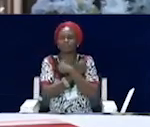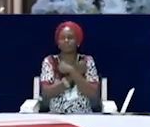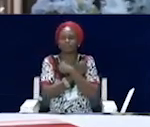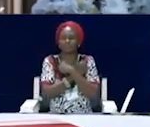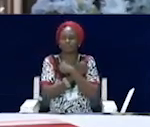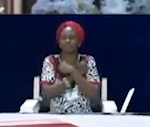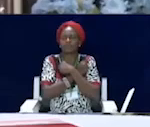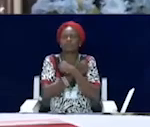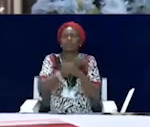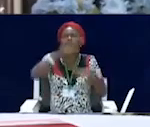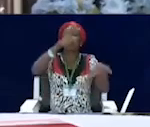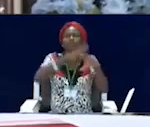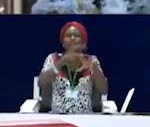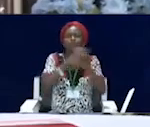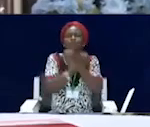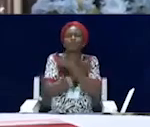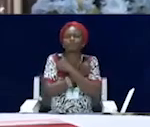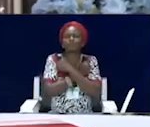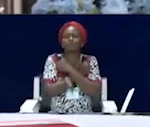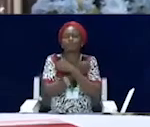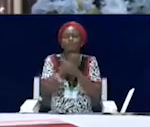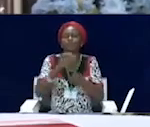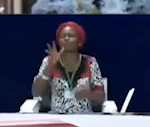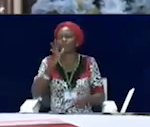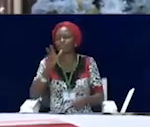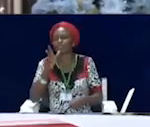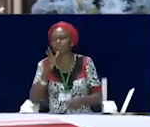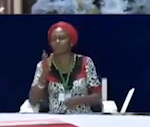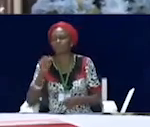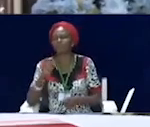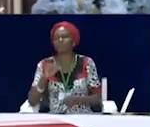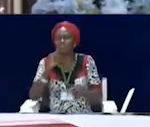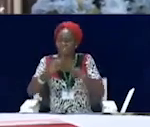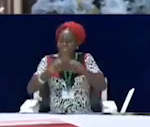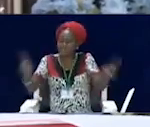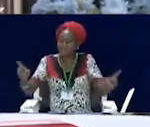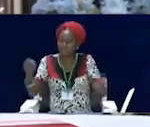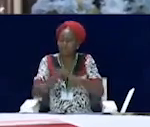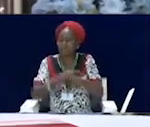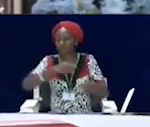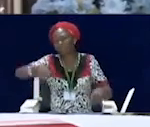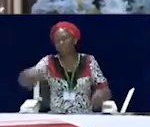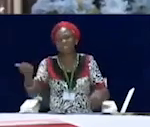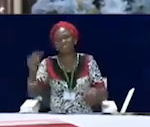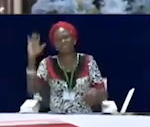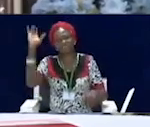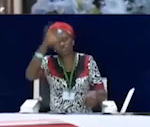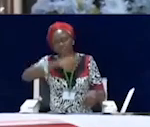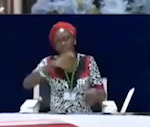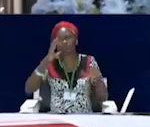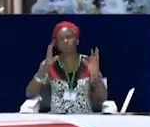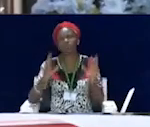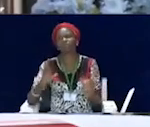the touch of love of the mother is different from that of any stranger.